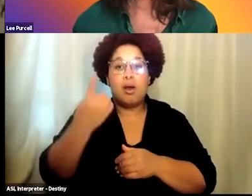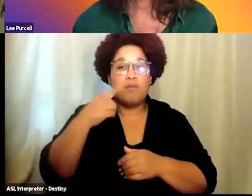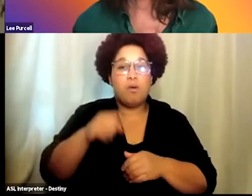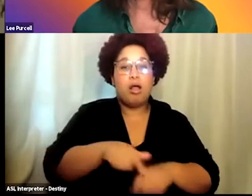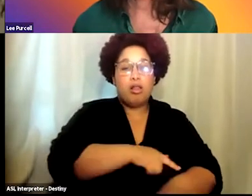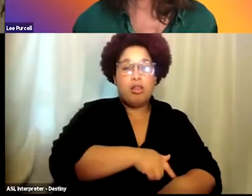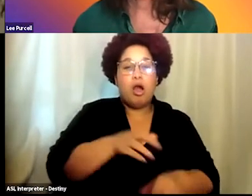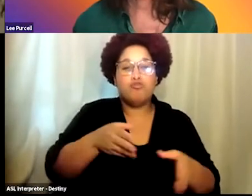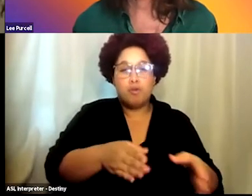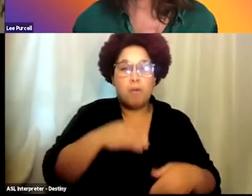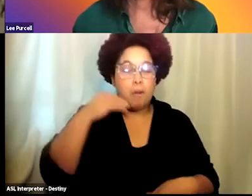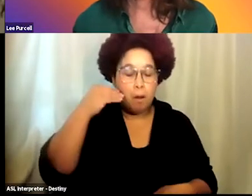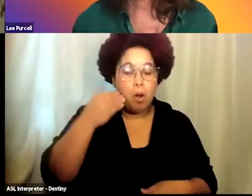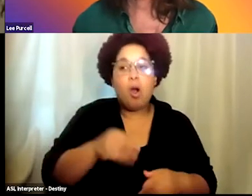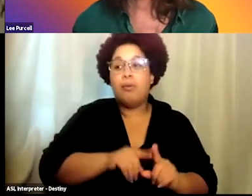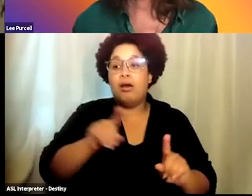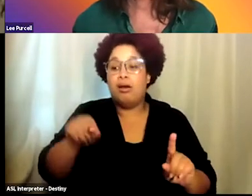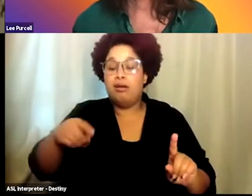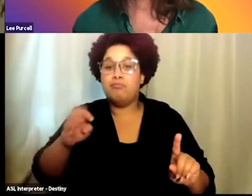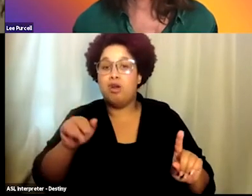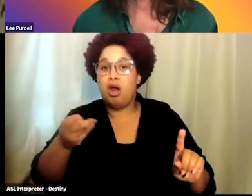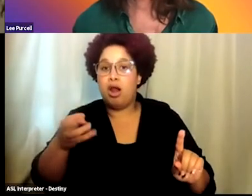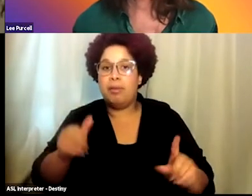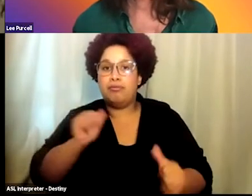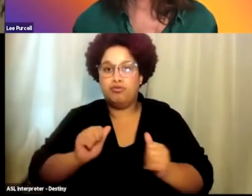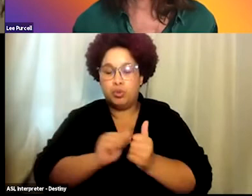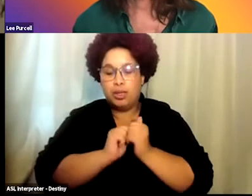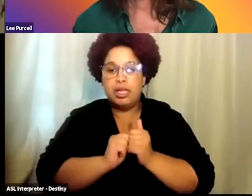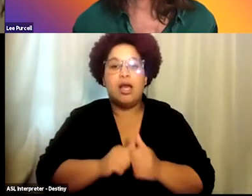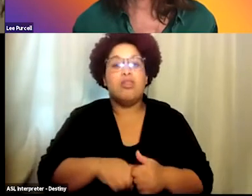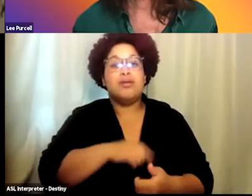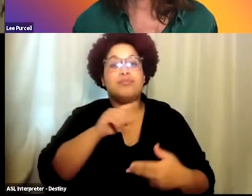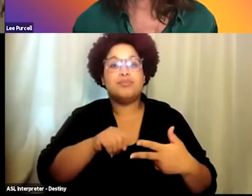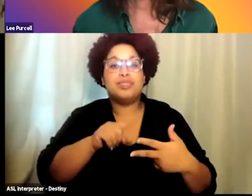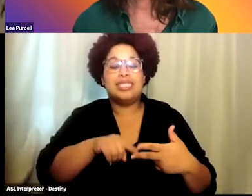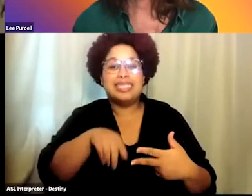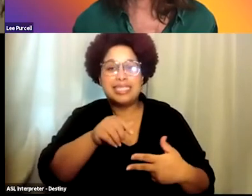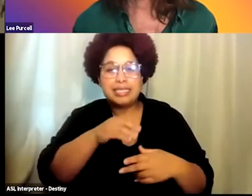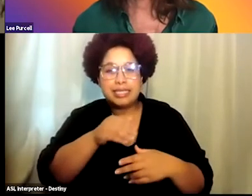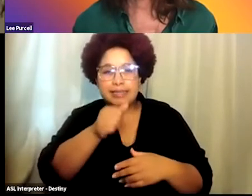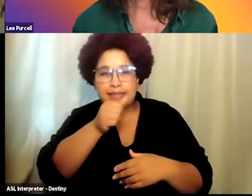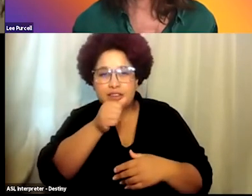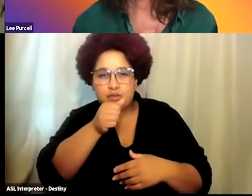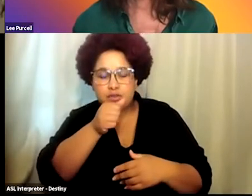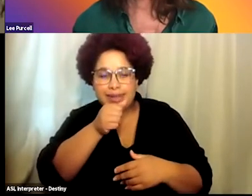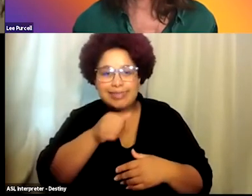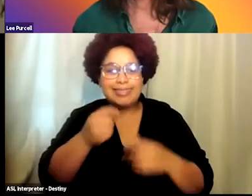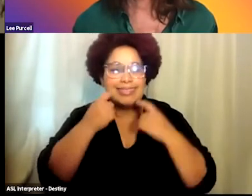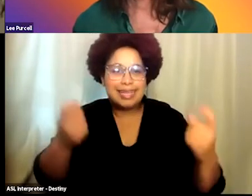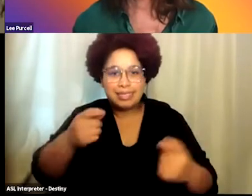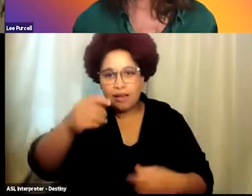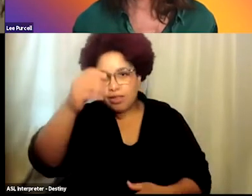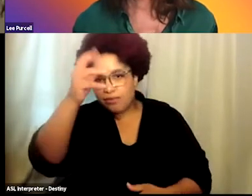starring opposite Mark Harmon, the second for Secret Sins of the Fathers, starring opposite Beau Bridges. She